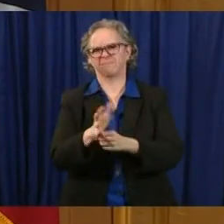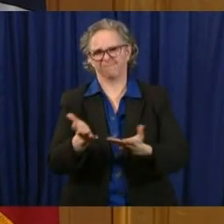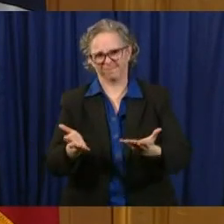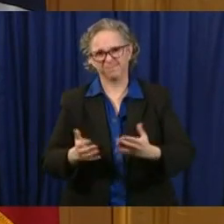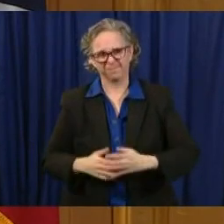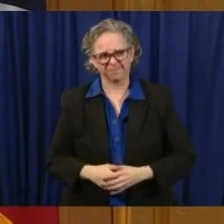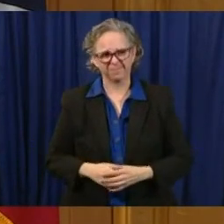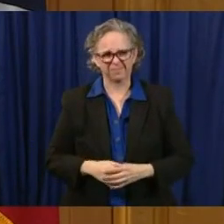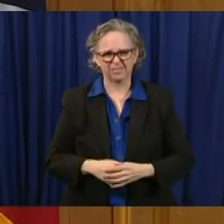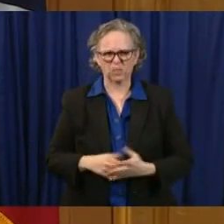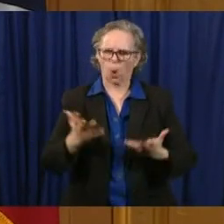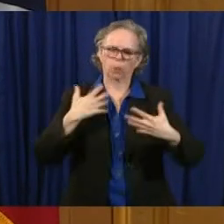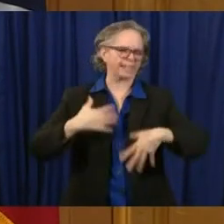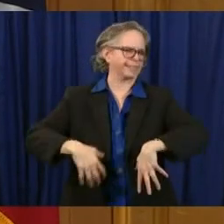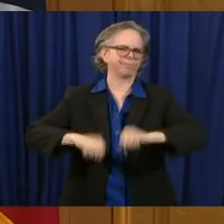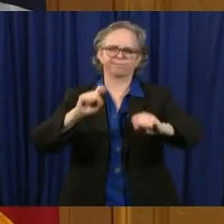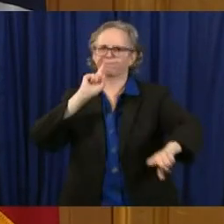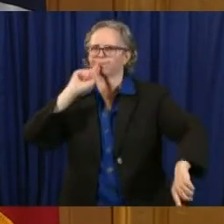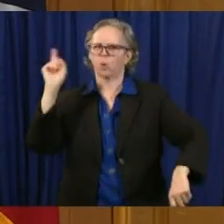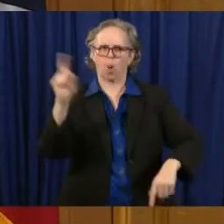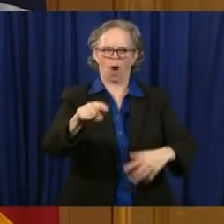that.